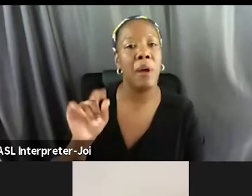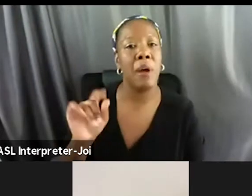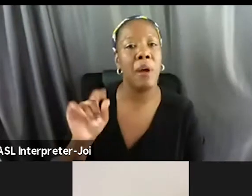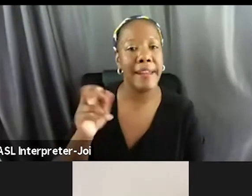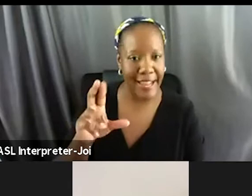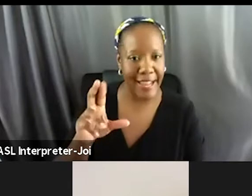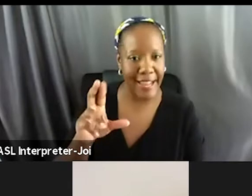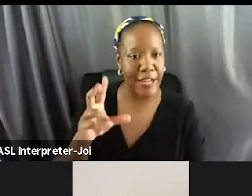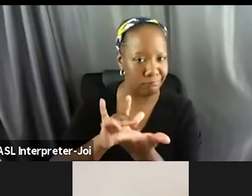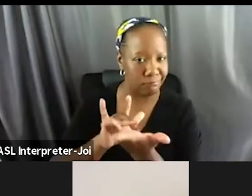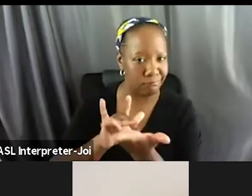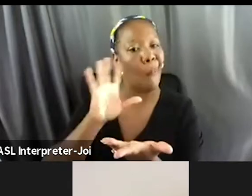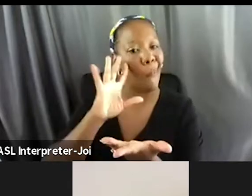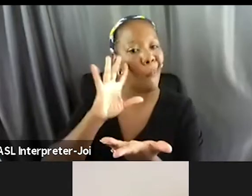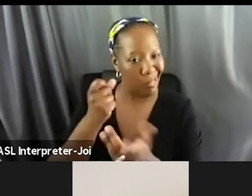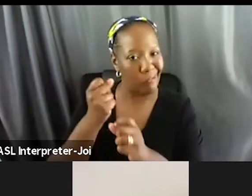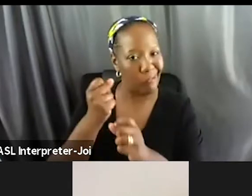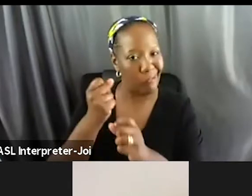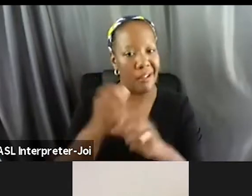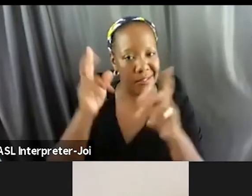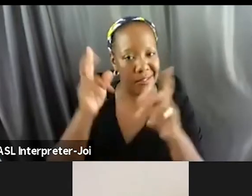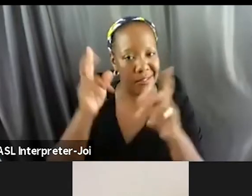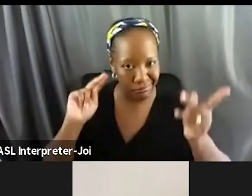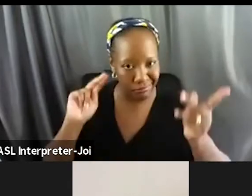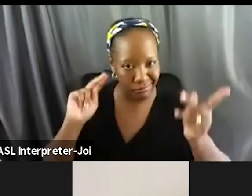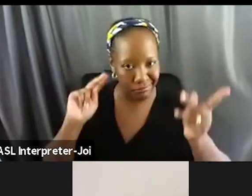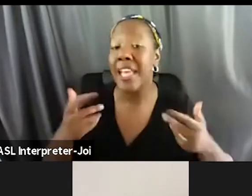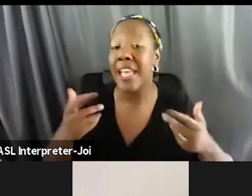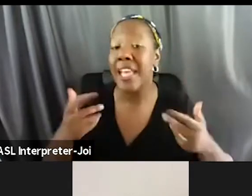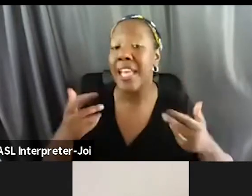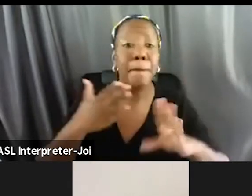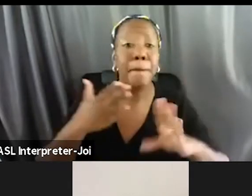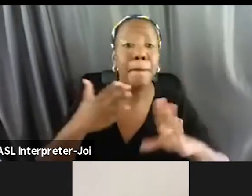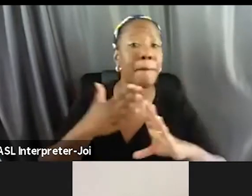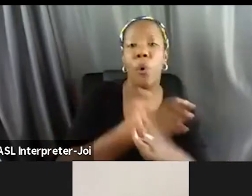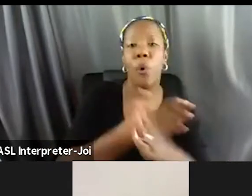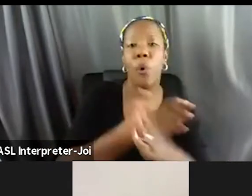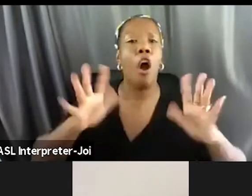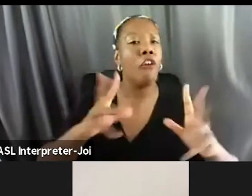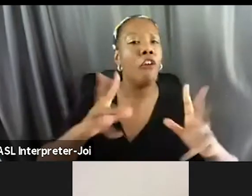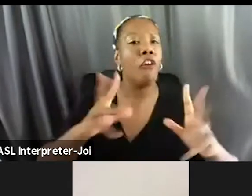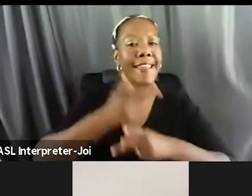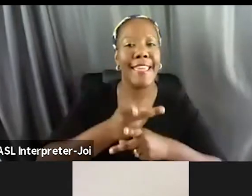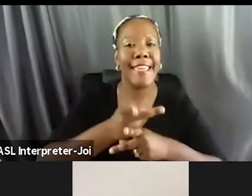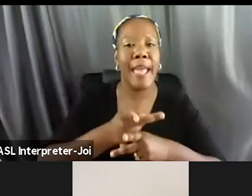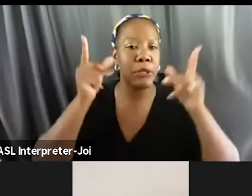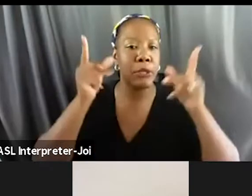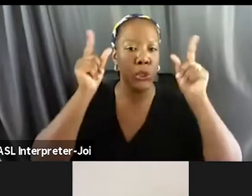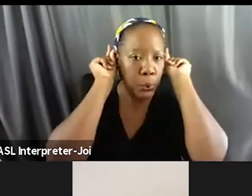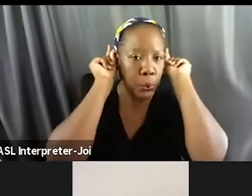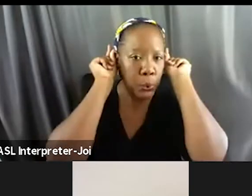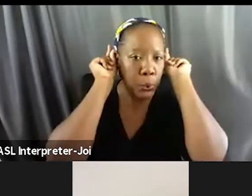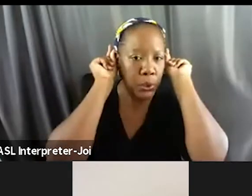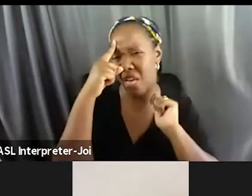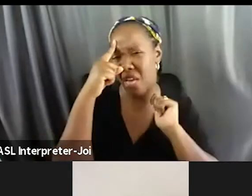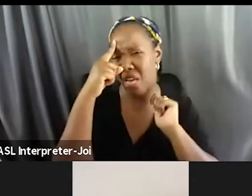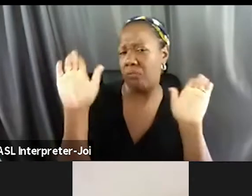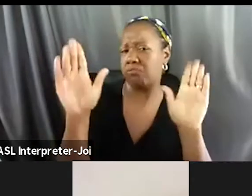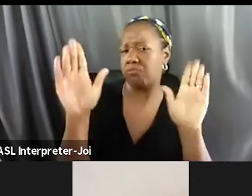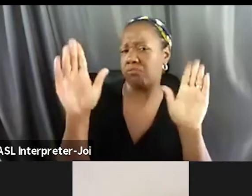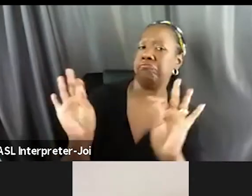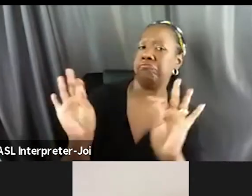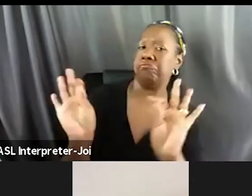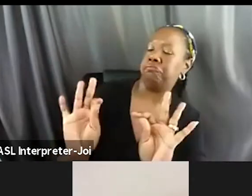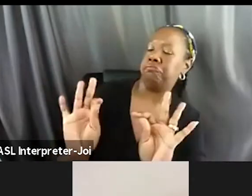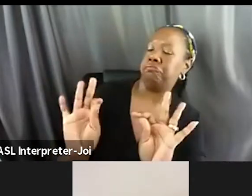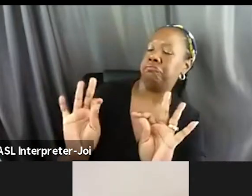out. Because I kept my hair short anyway, I didn't think that it was going to be that big a deal. But the